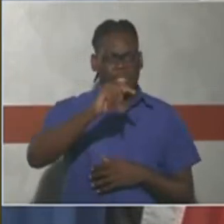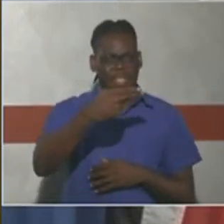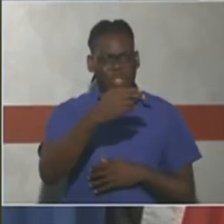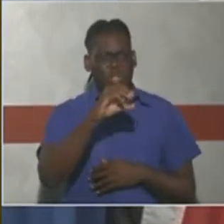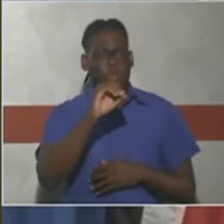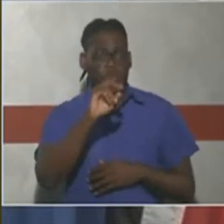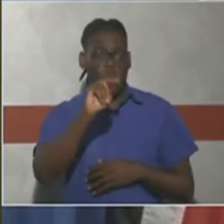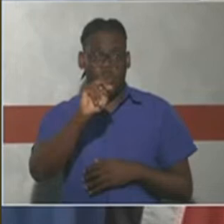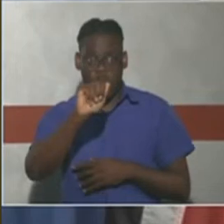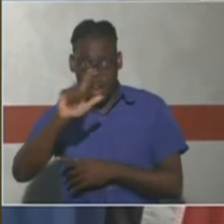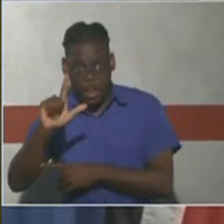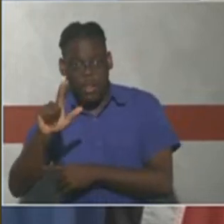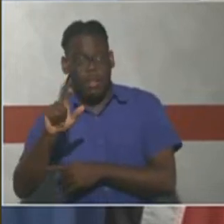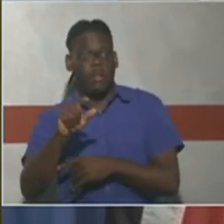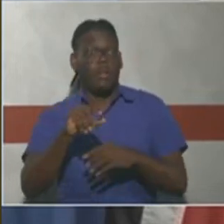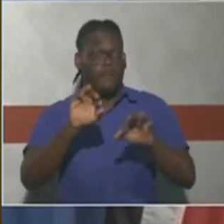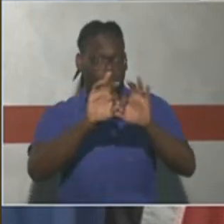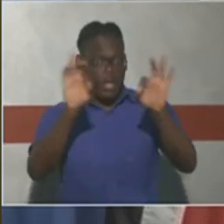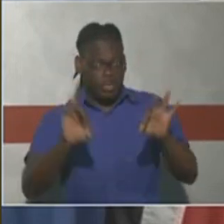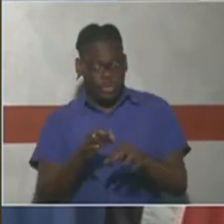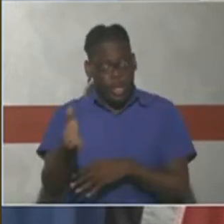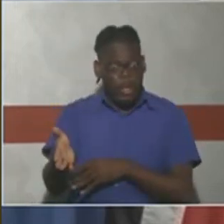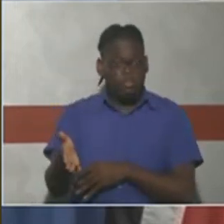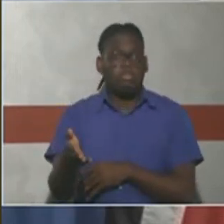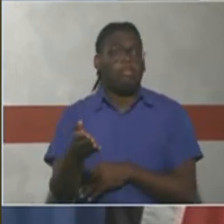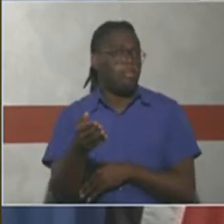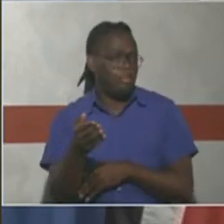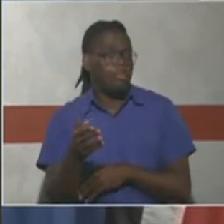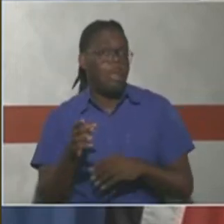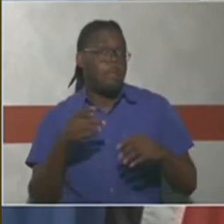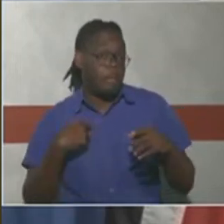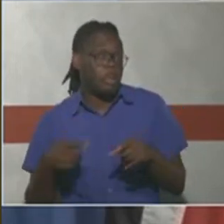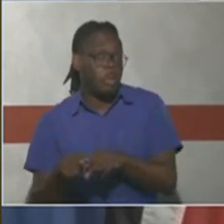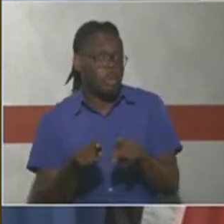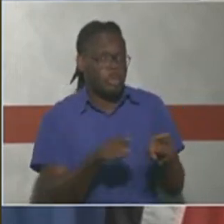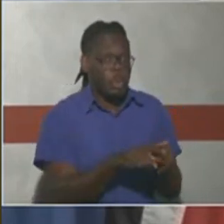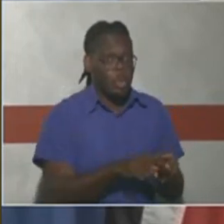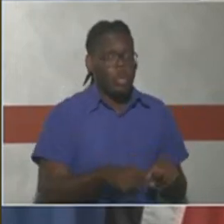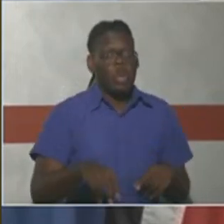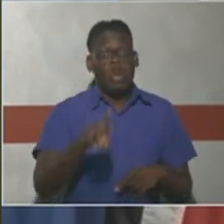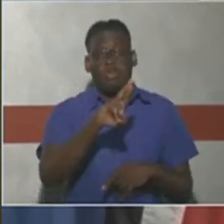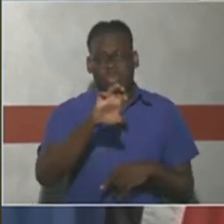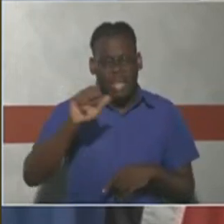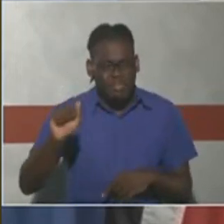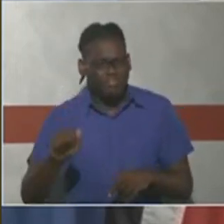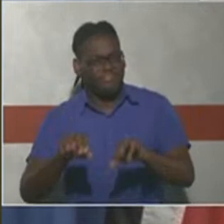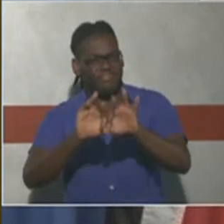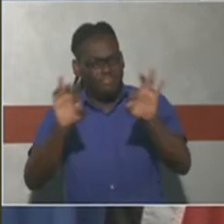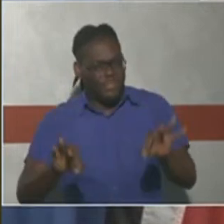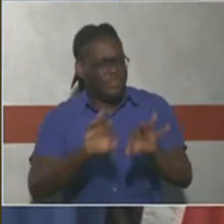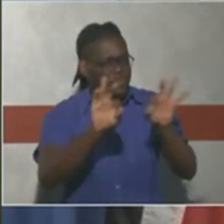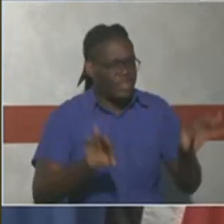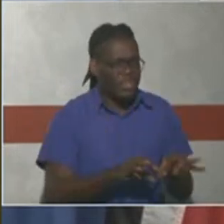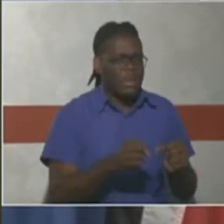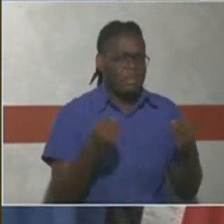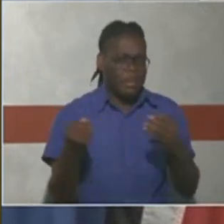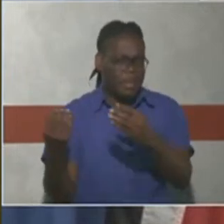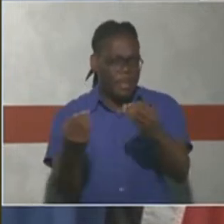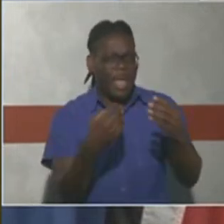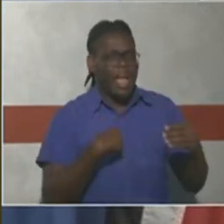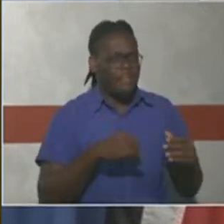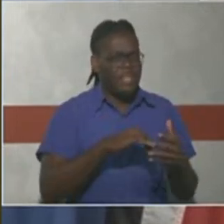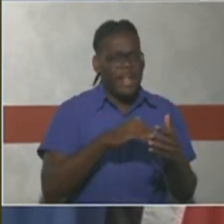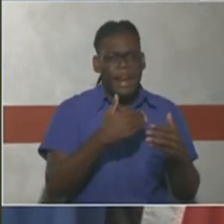has those facilities, and a neighbor that has a large amount of